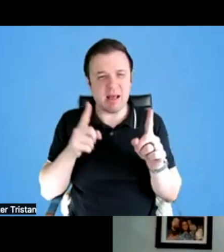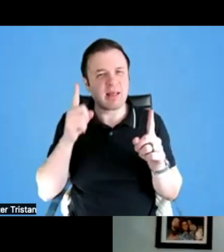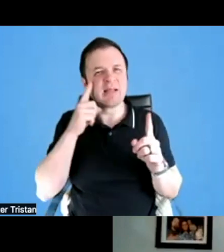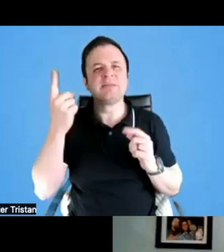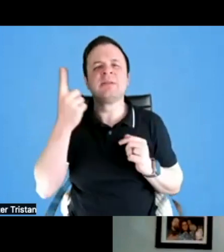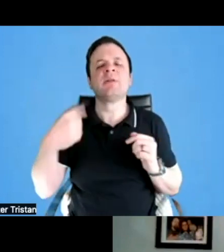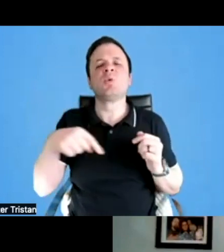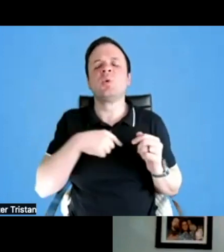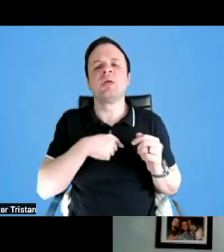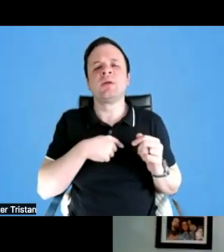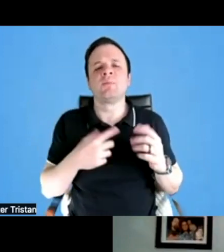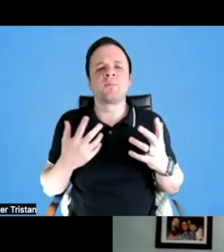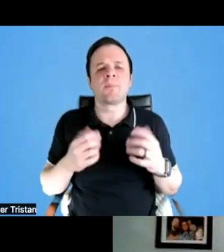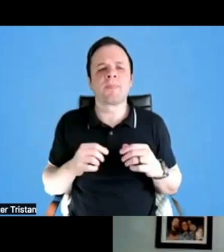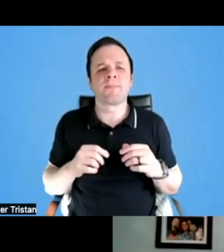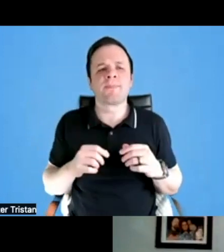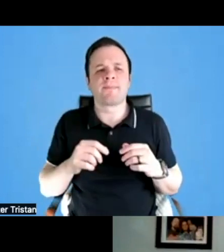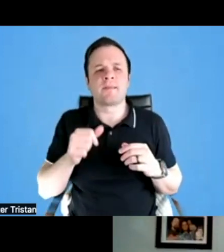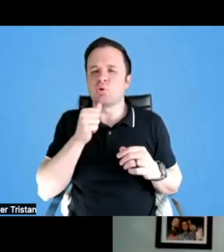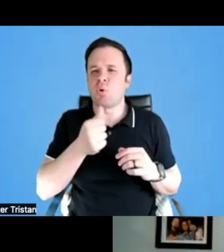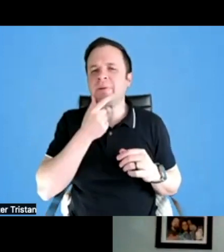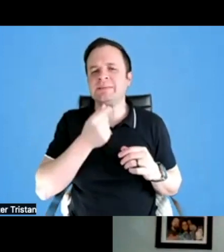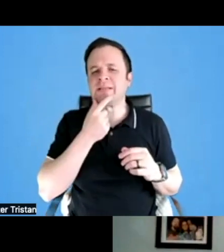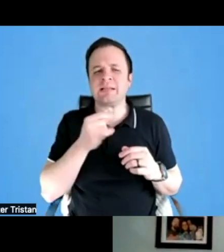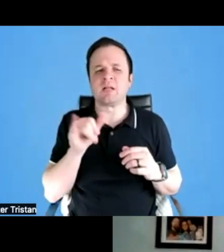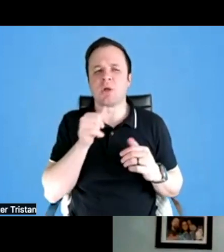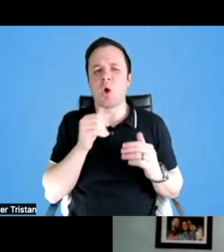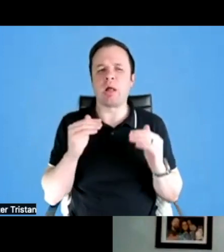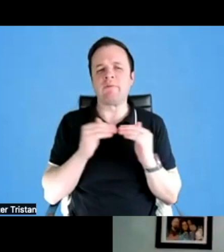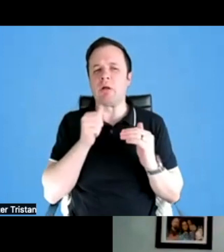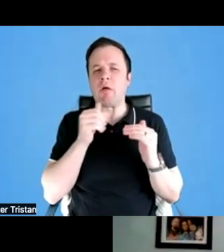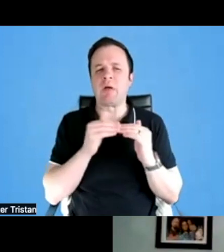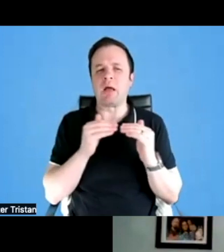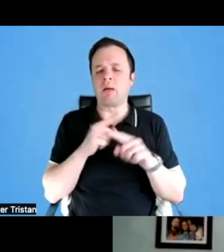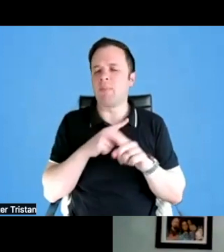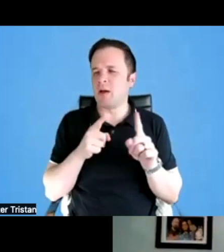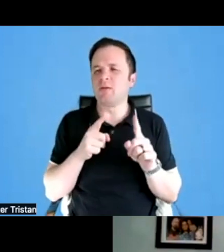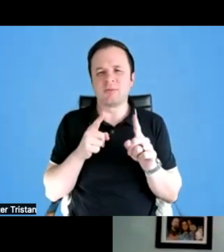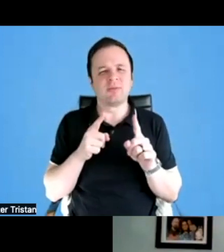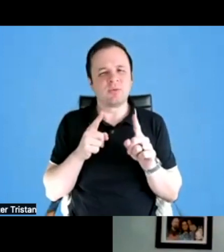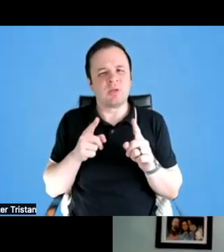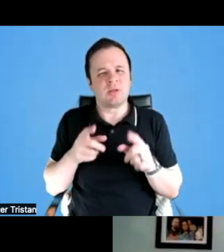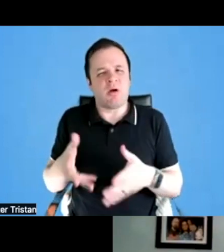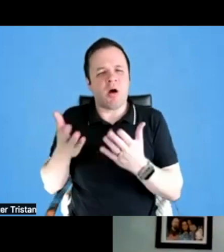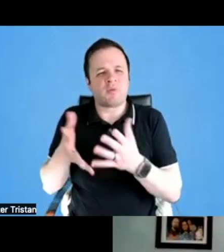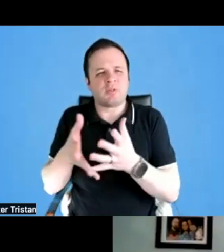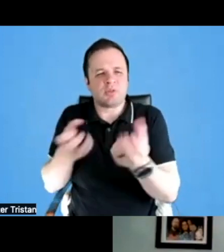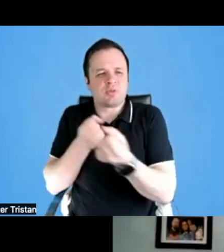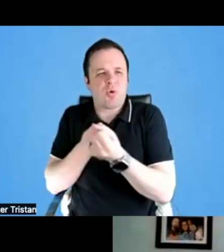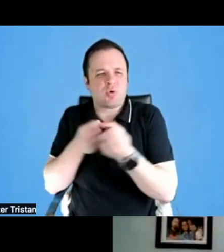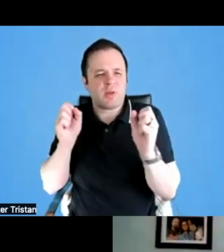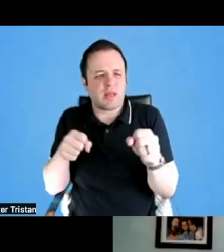we don't pretend like isn't there, and offer as much support as we can in planning around what